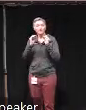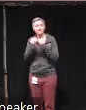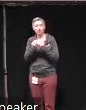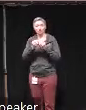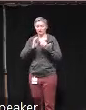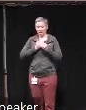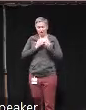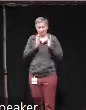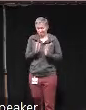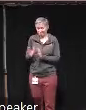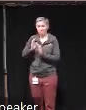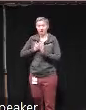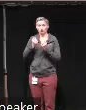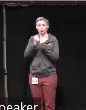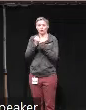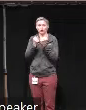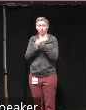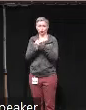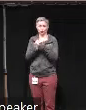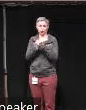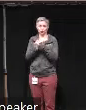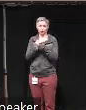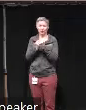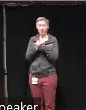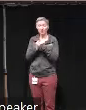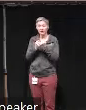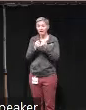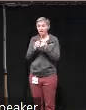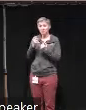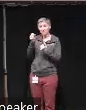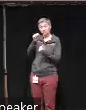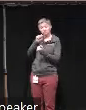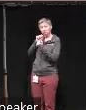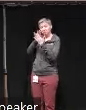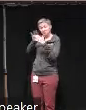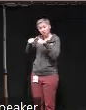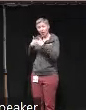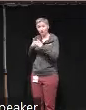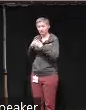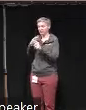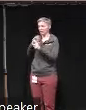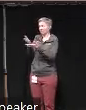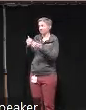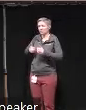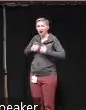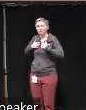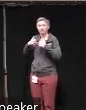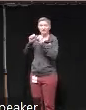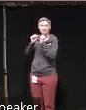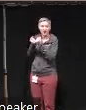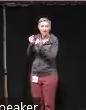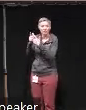overall structure has withstood the challenges of our life, our society. We were able